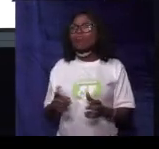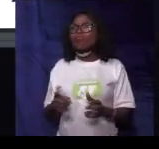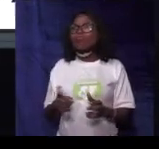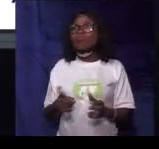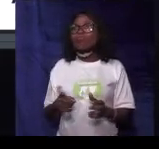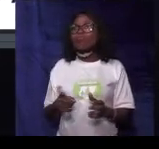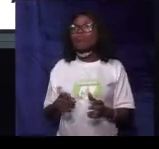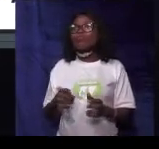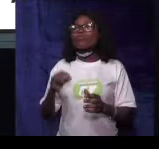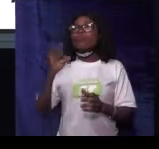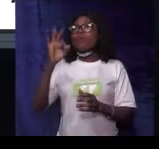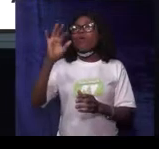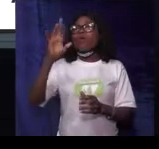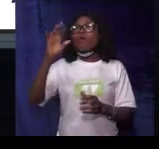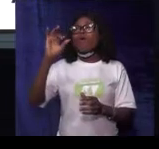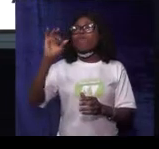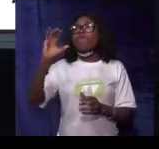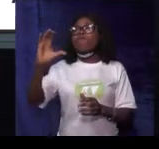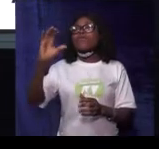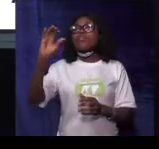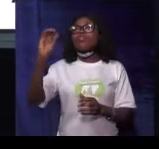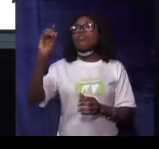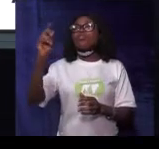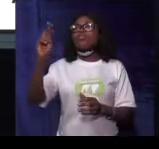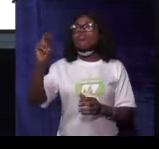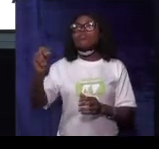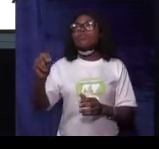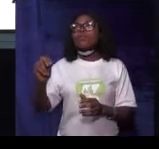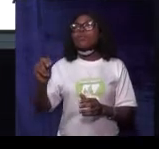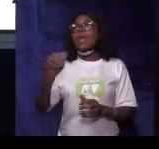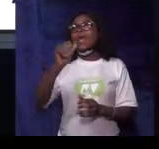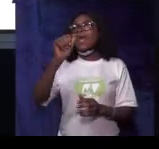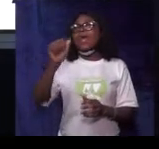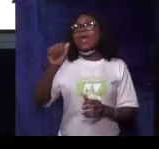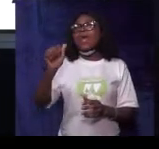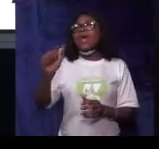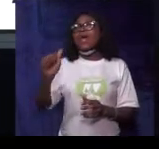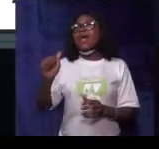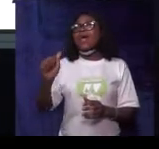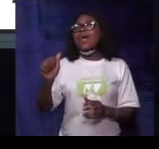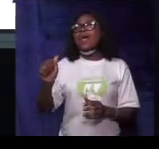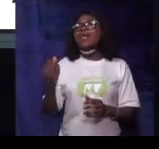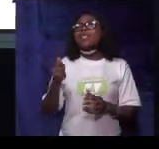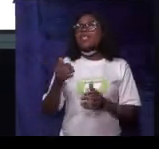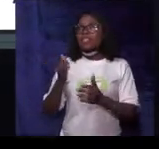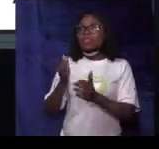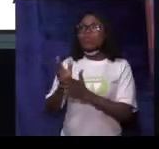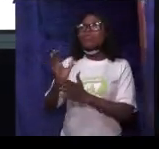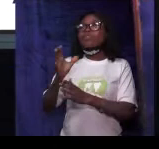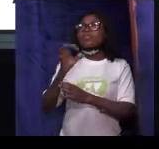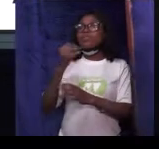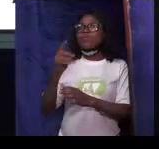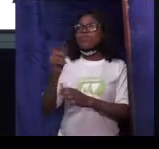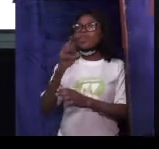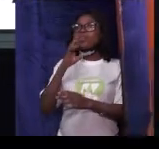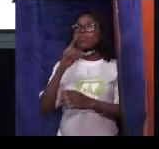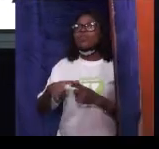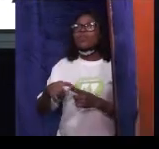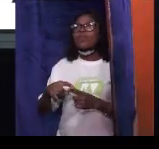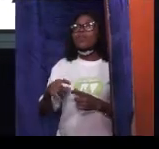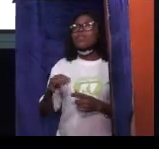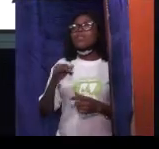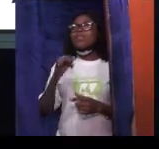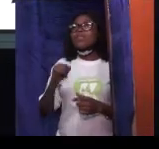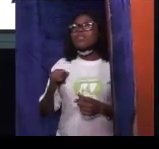friction? Which of these is not true of friction? A. It causes wear to a